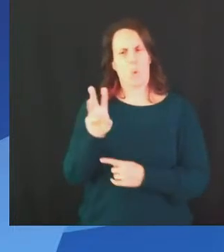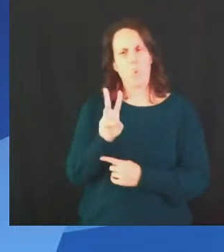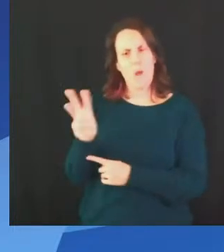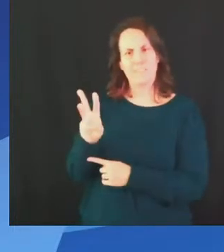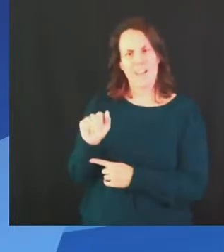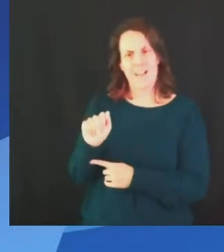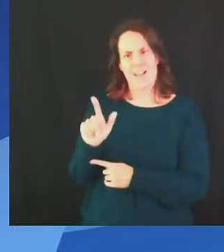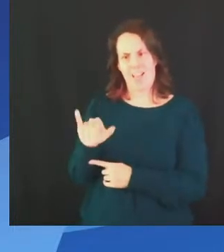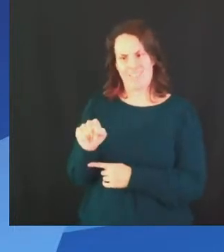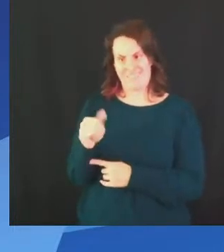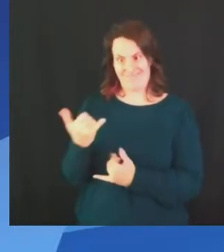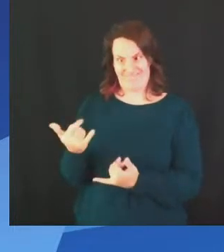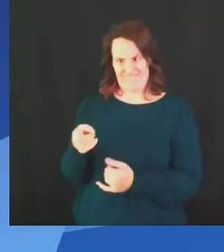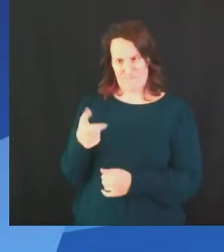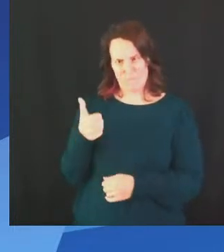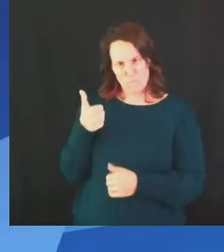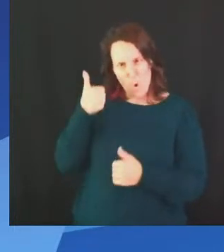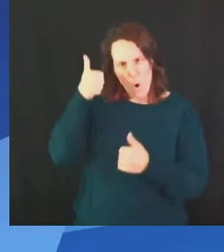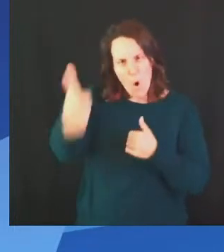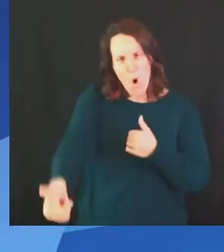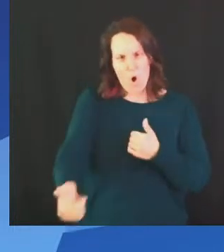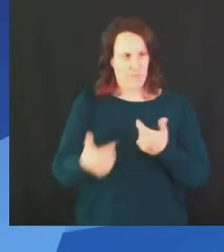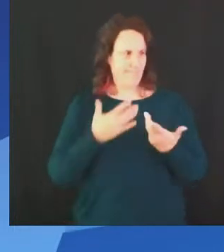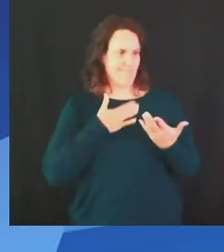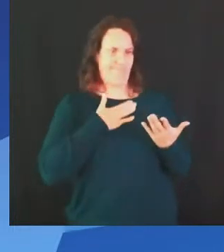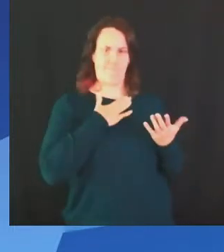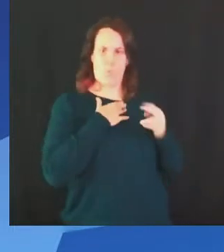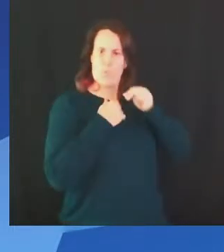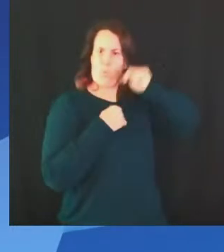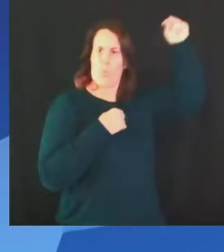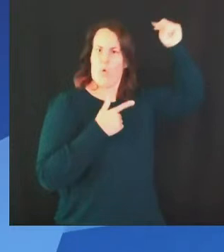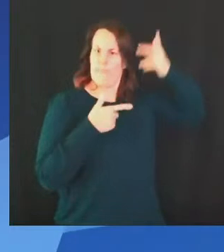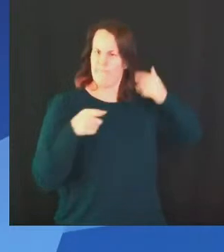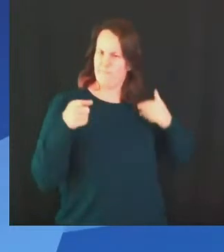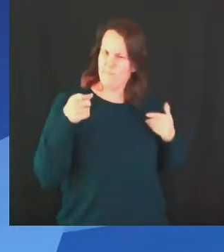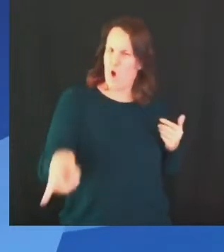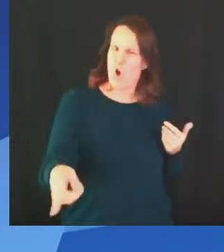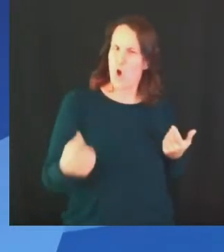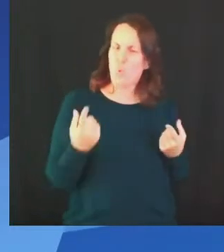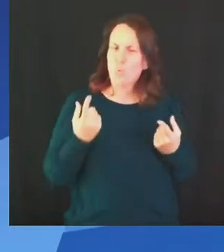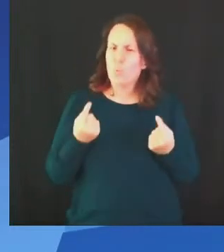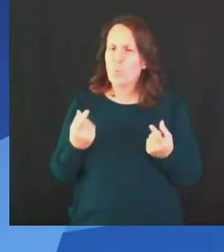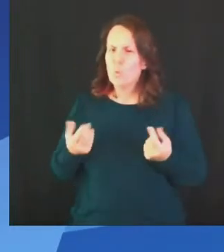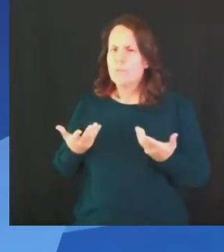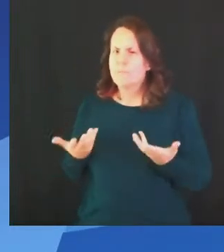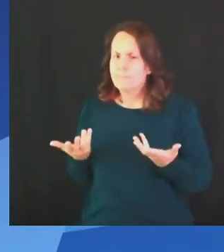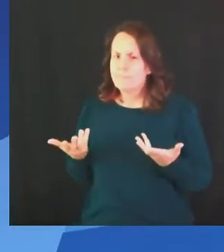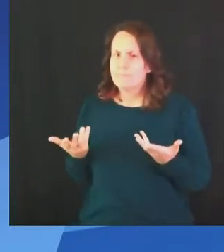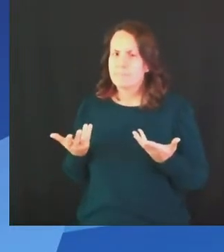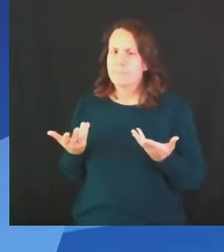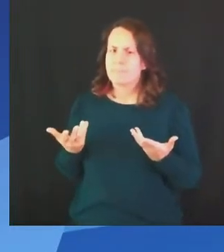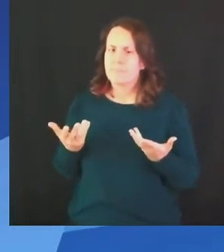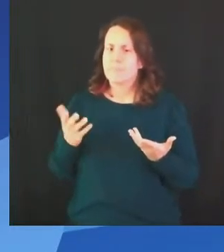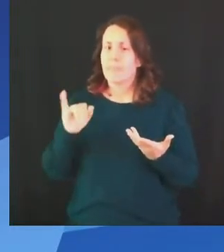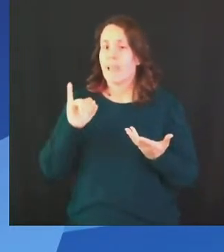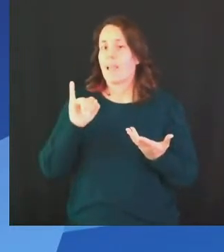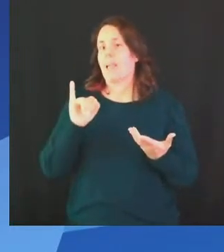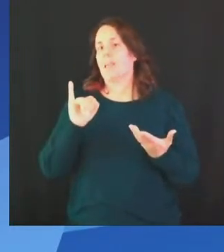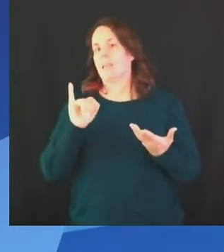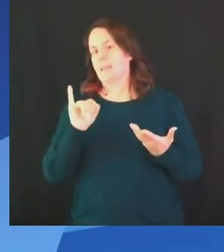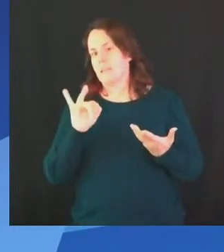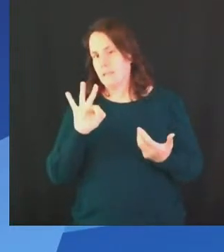I'm curious about what contingencies there might be when and if a patient does not want